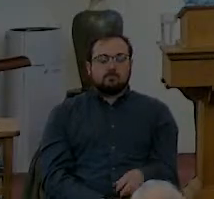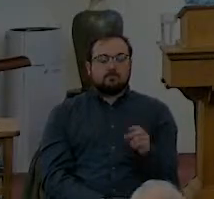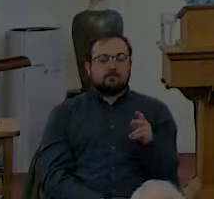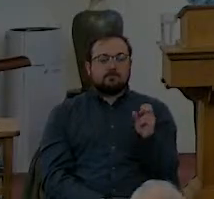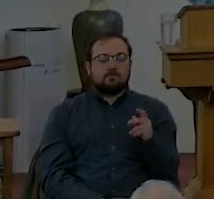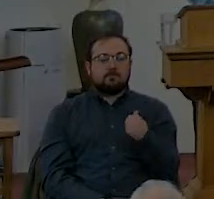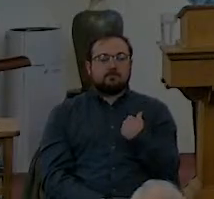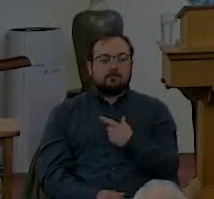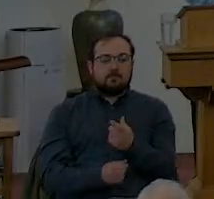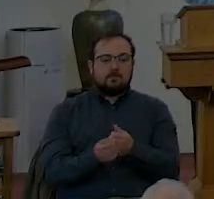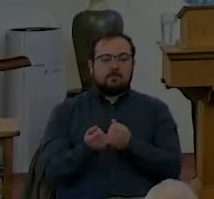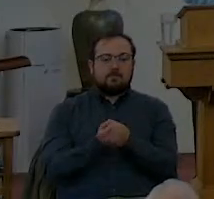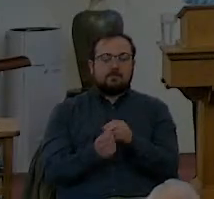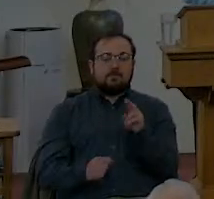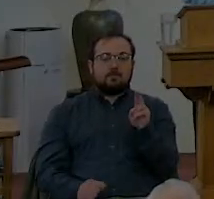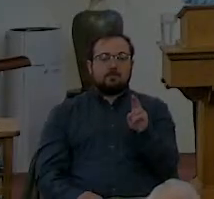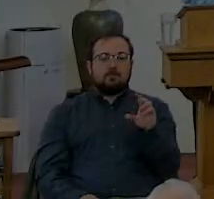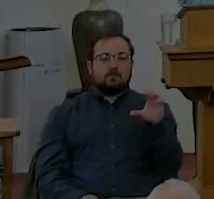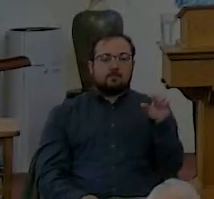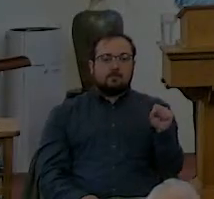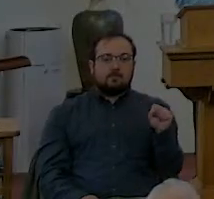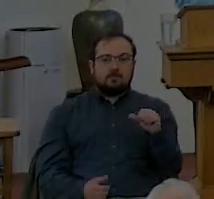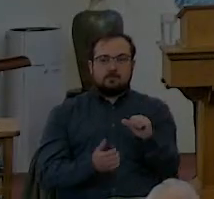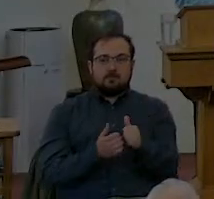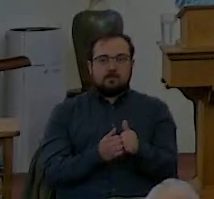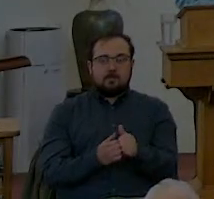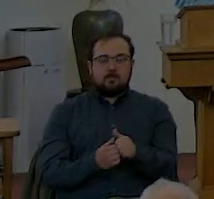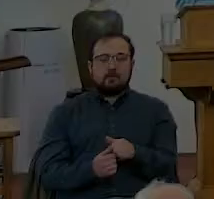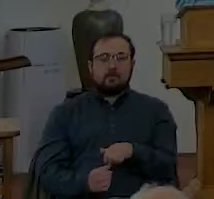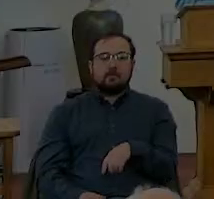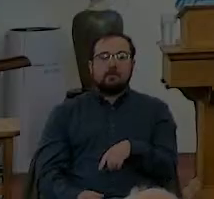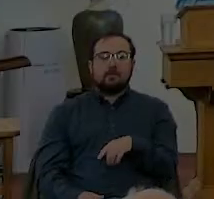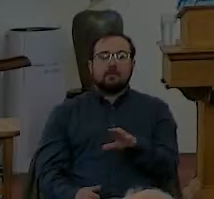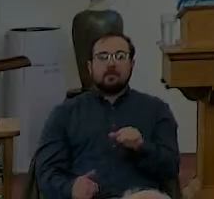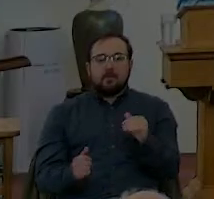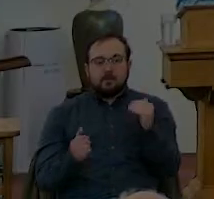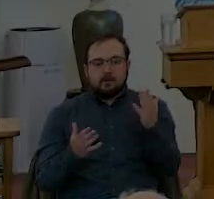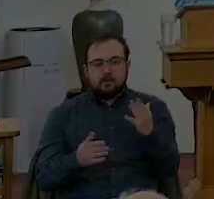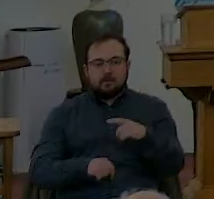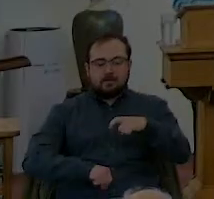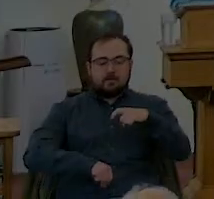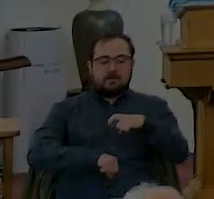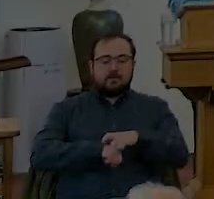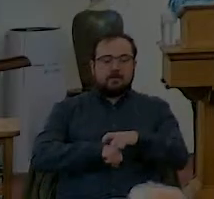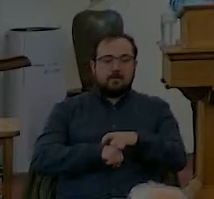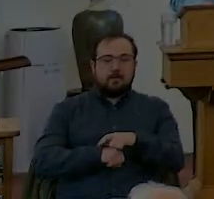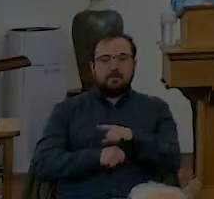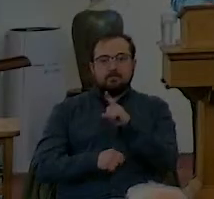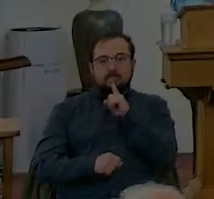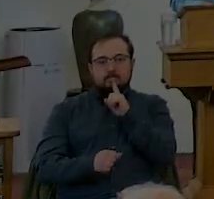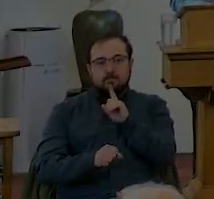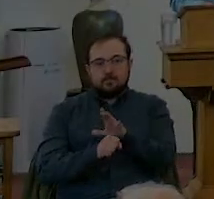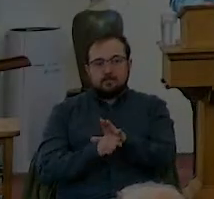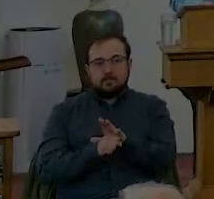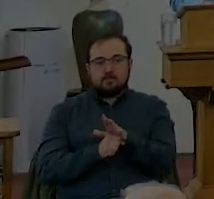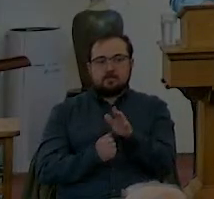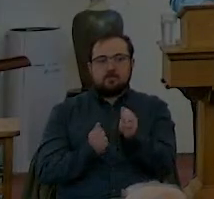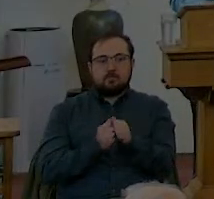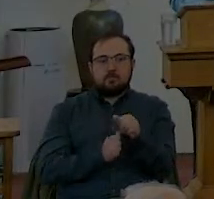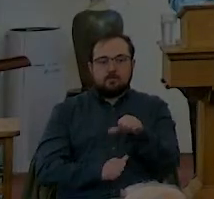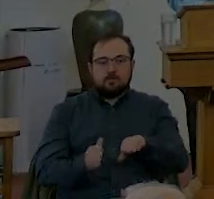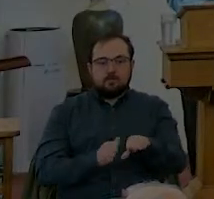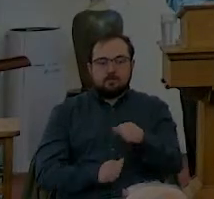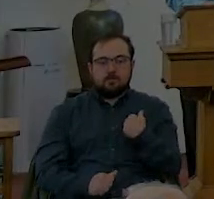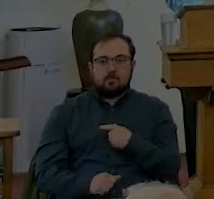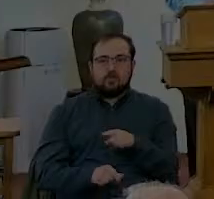We support UUCS through our pledges, offerings, time, and connections with one another.